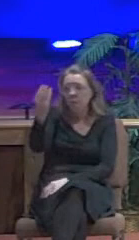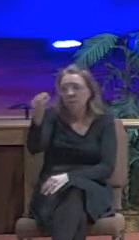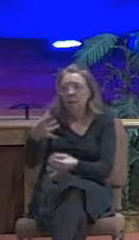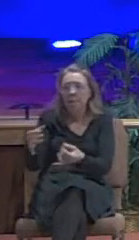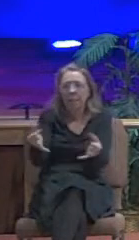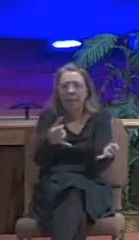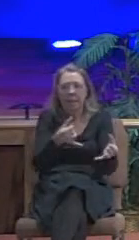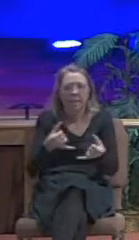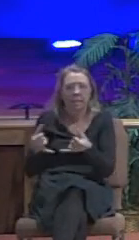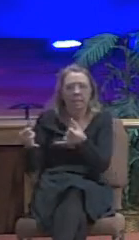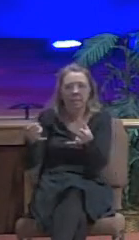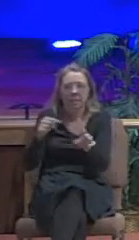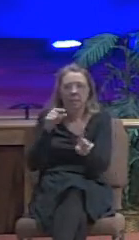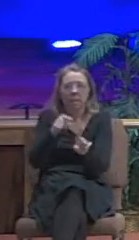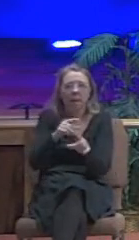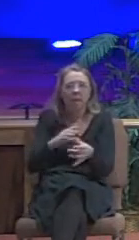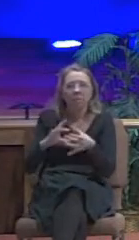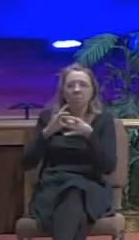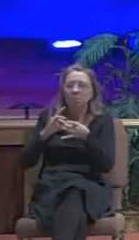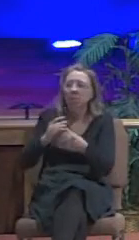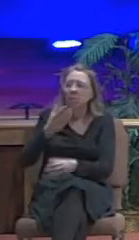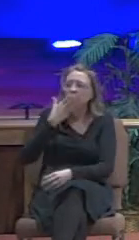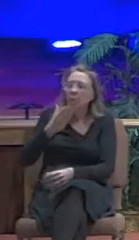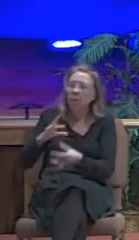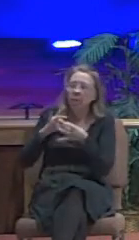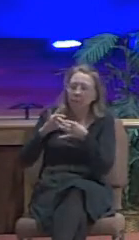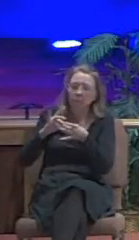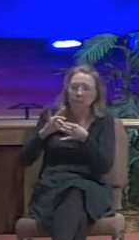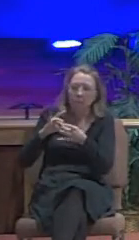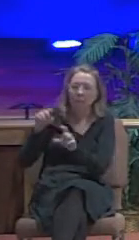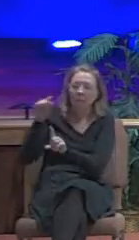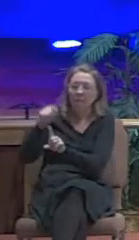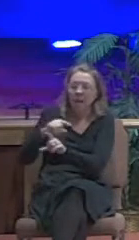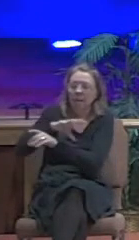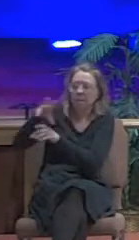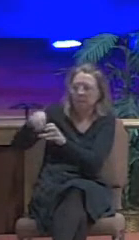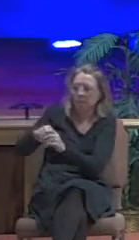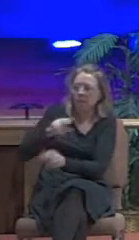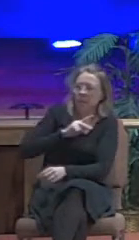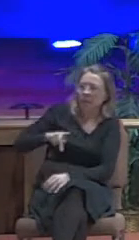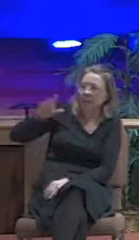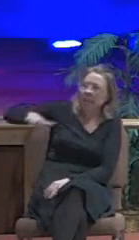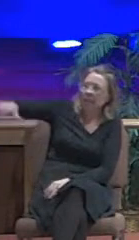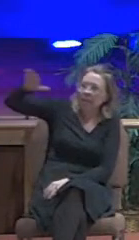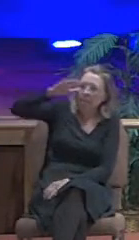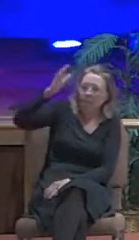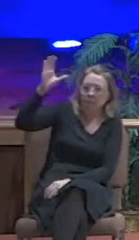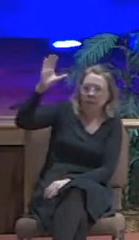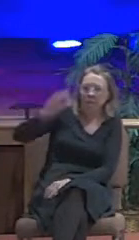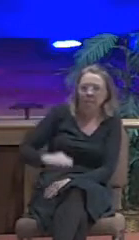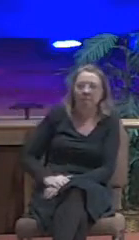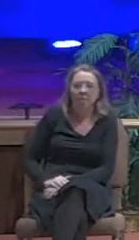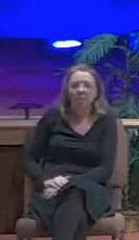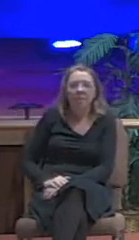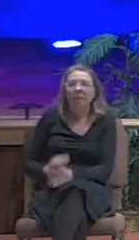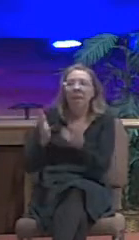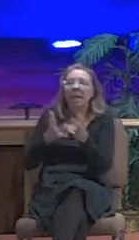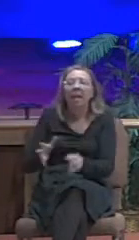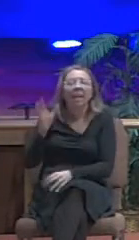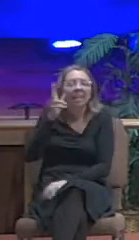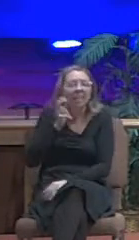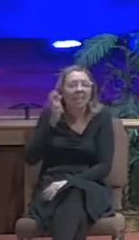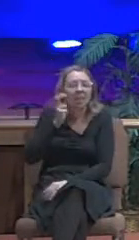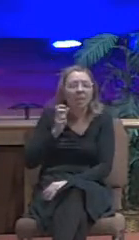Building relationships is all part of the kingdom of God. And I hear the Father saying in this season, let's focus